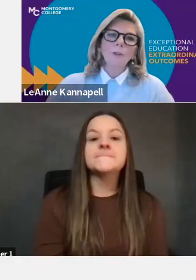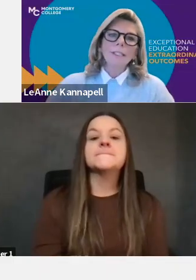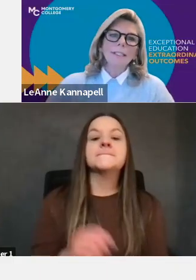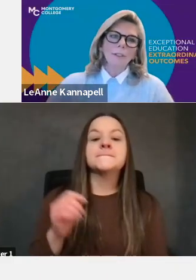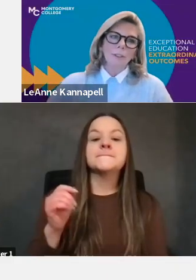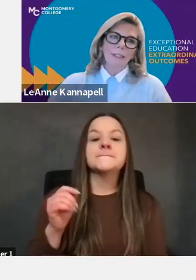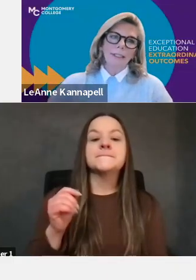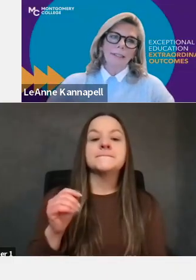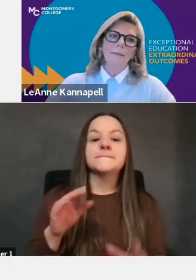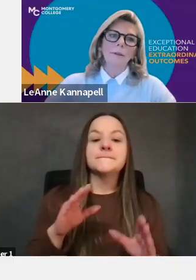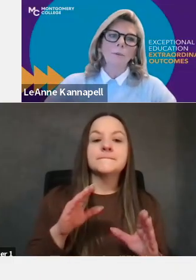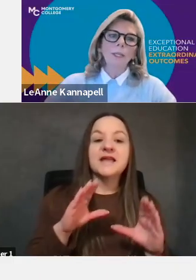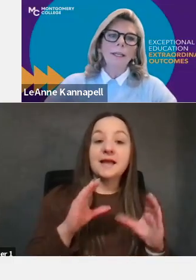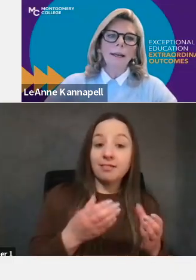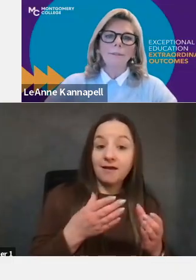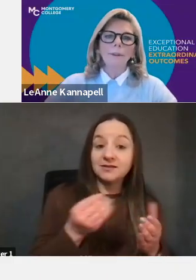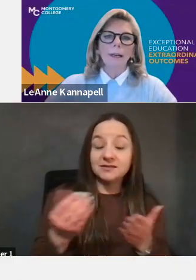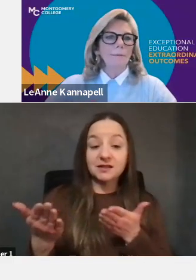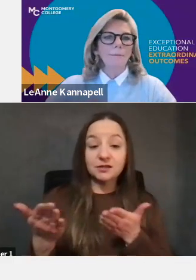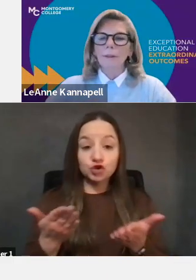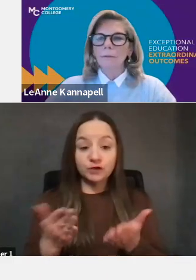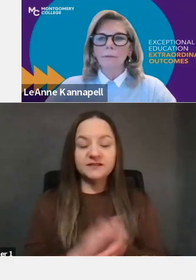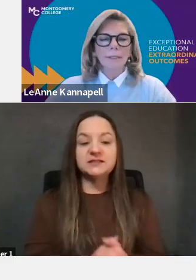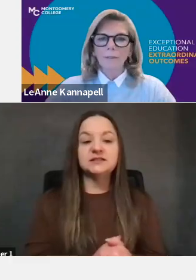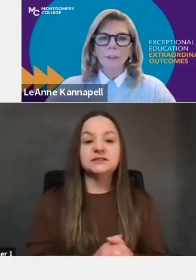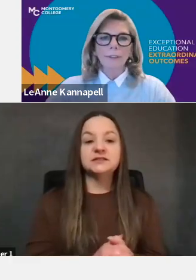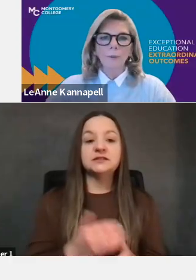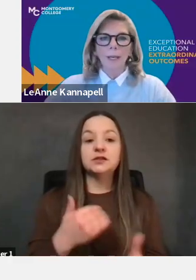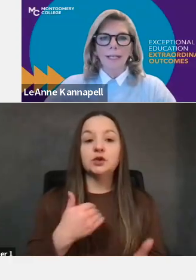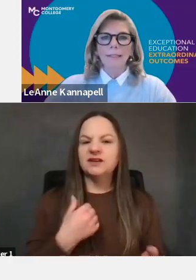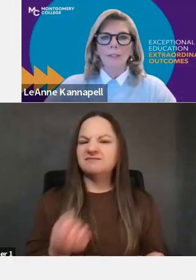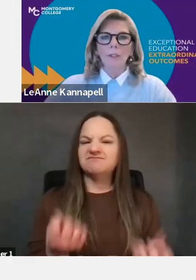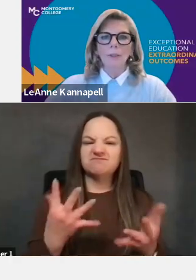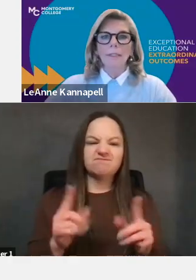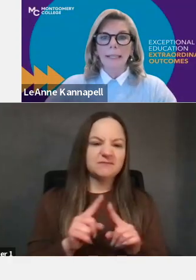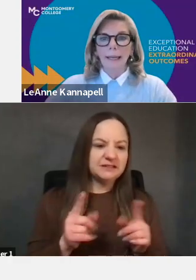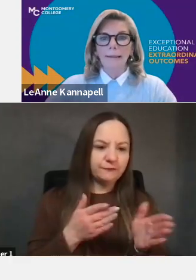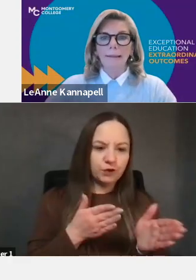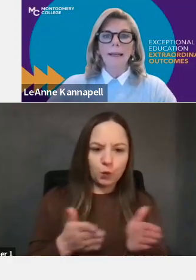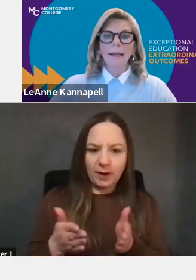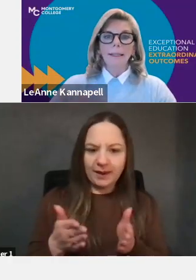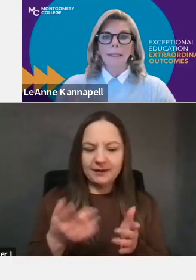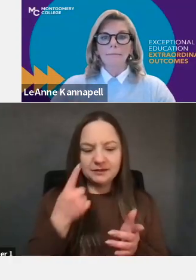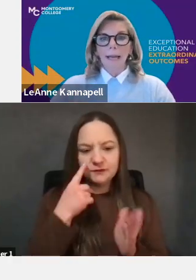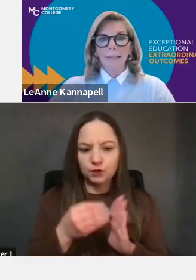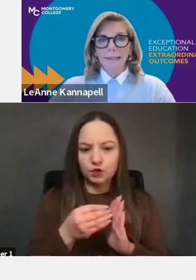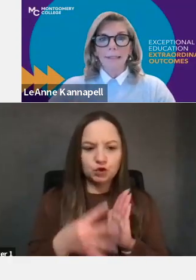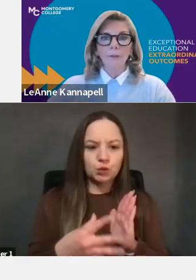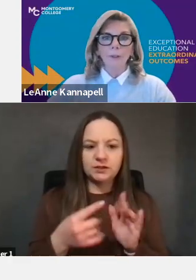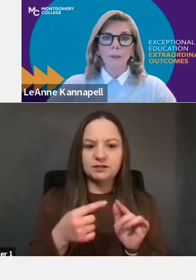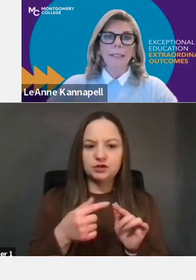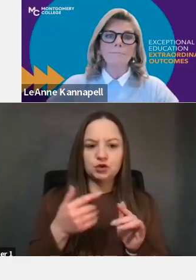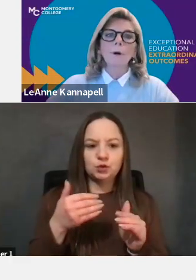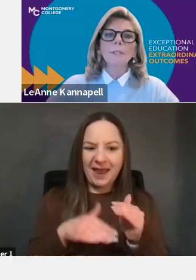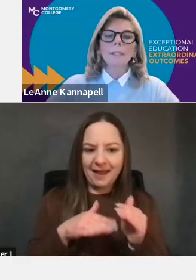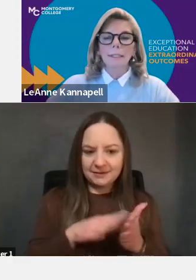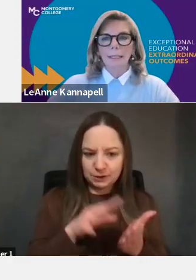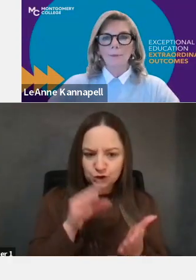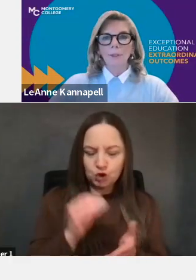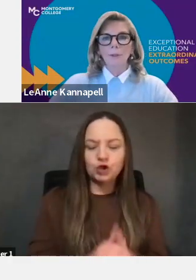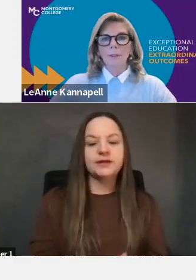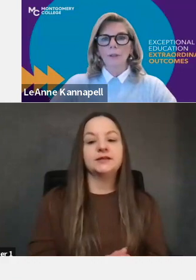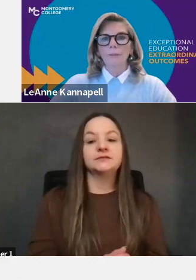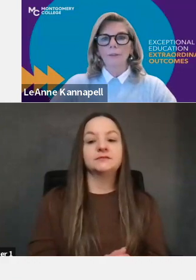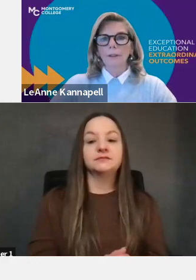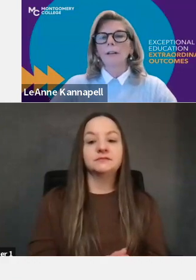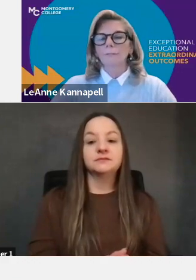Okay, so courses and services. We have several different ways that students can access their learning. Most of the